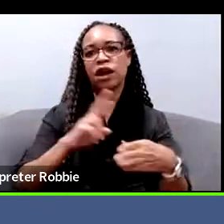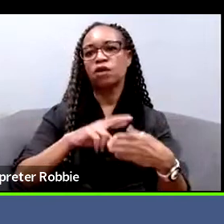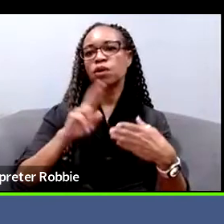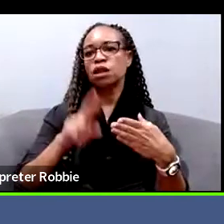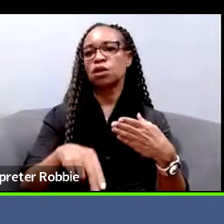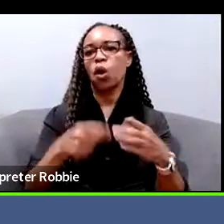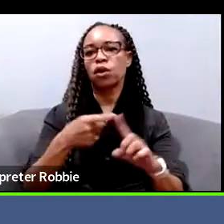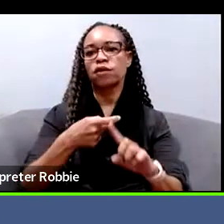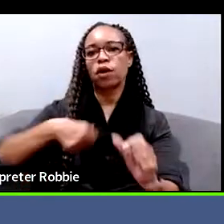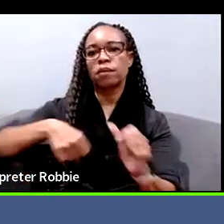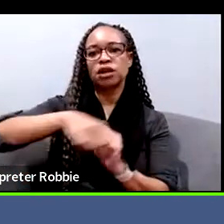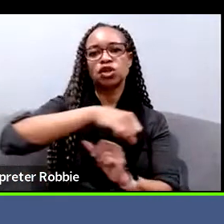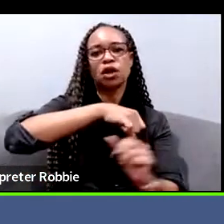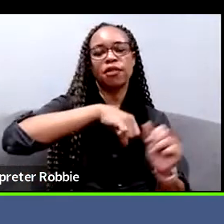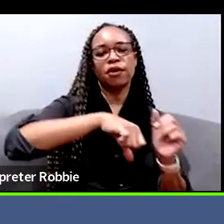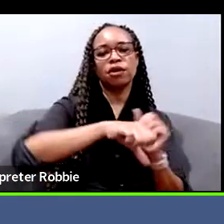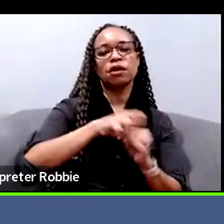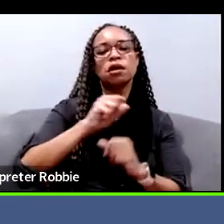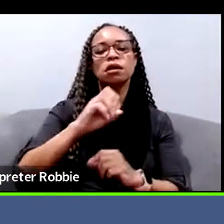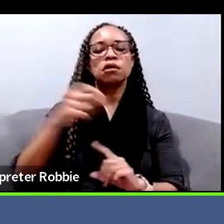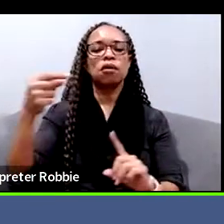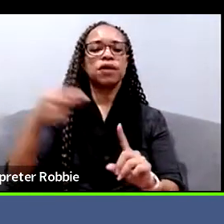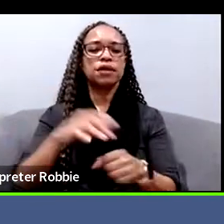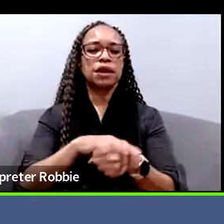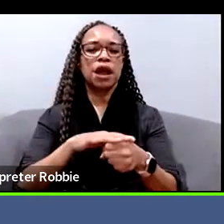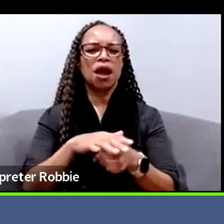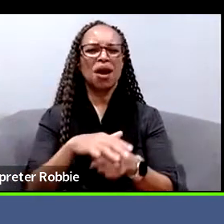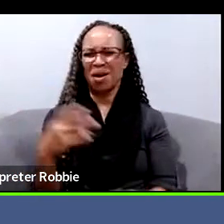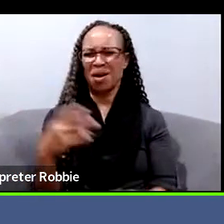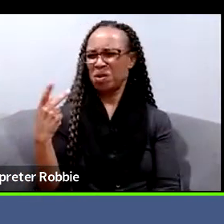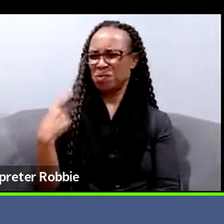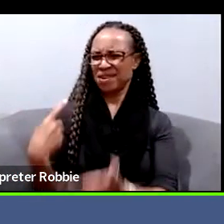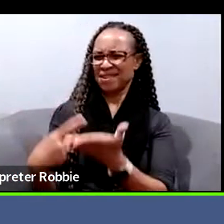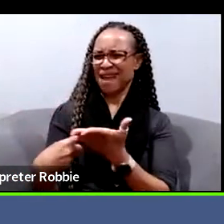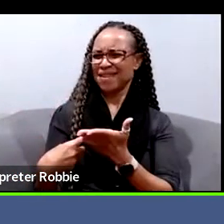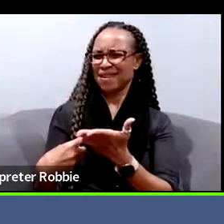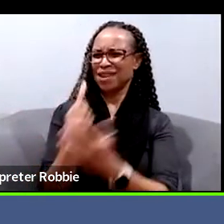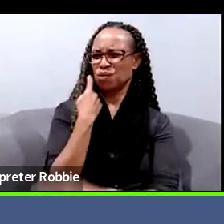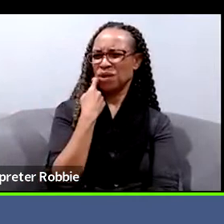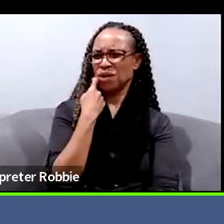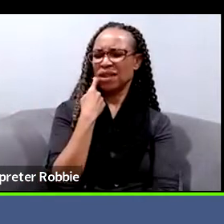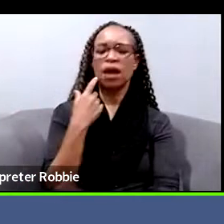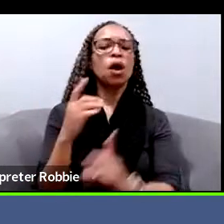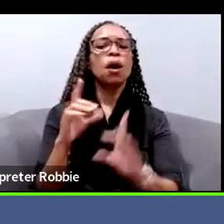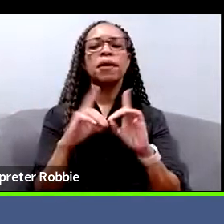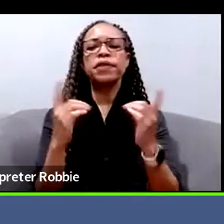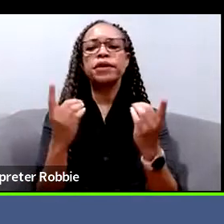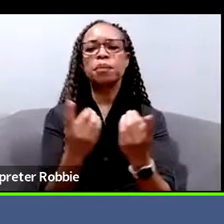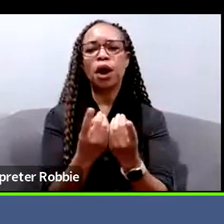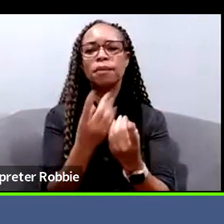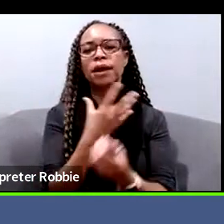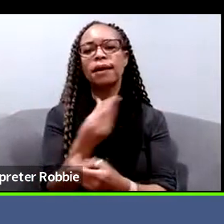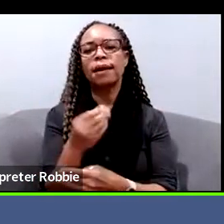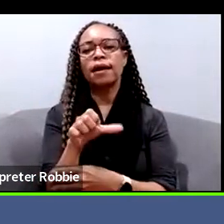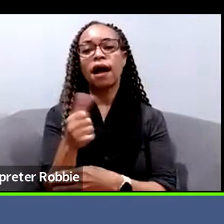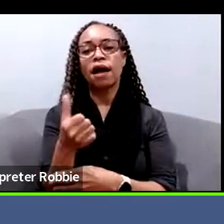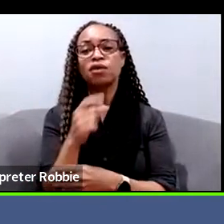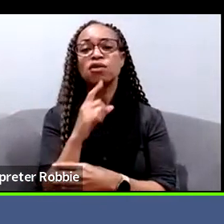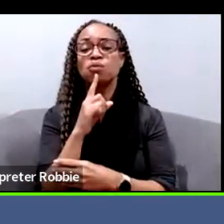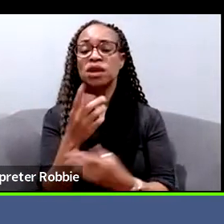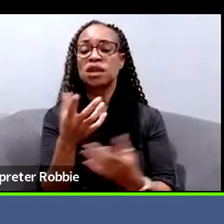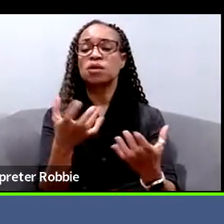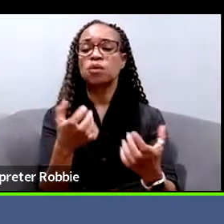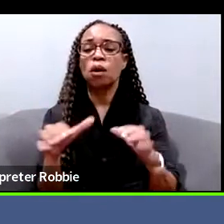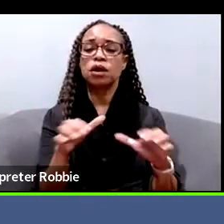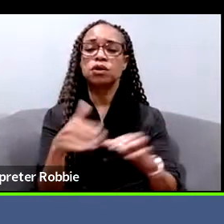other, and that this is really an area, and Kimmy and I were just talking about this a few days ago, where the department and others really want to do a better